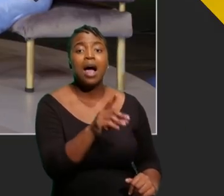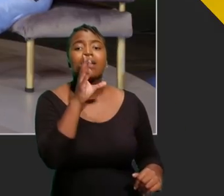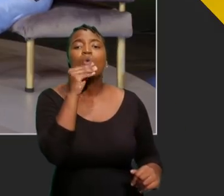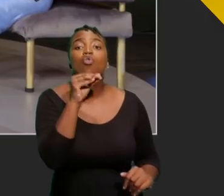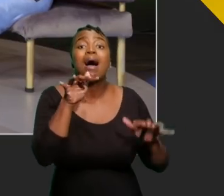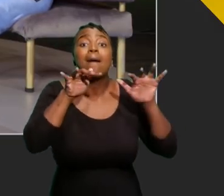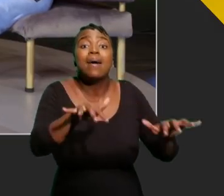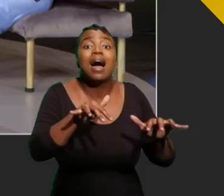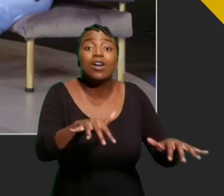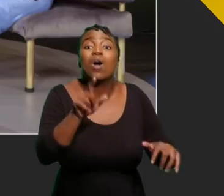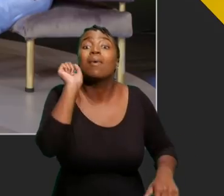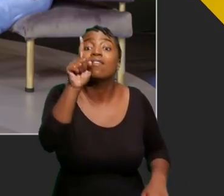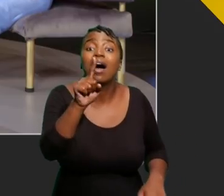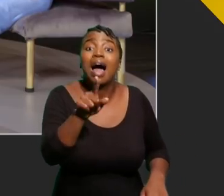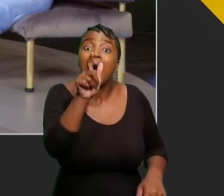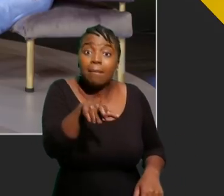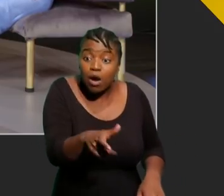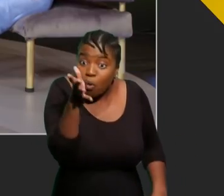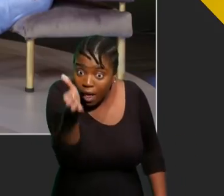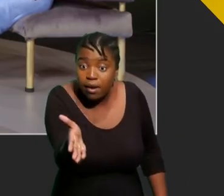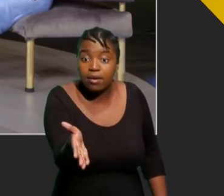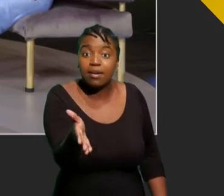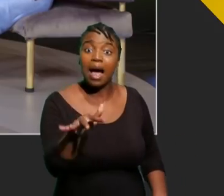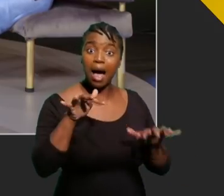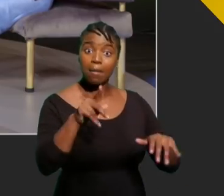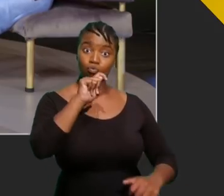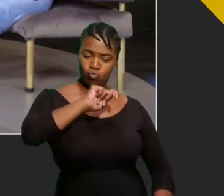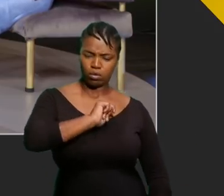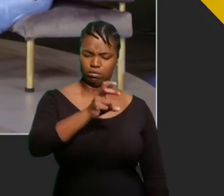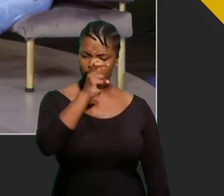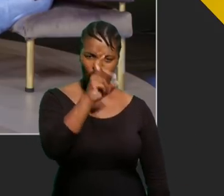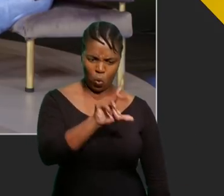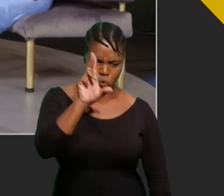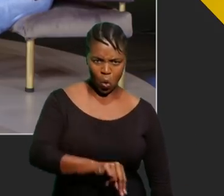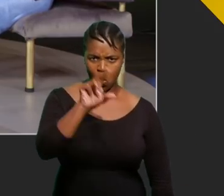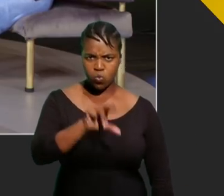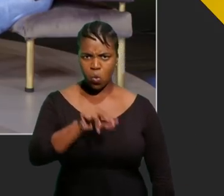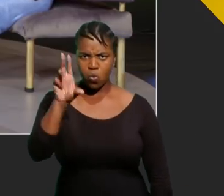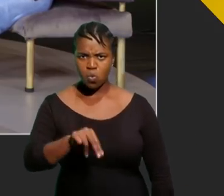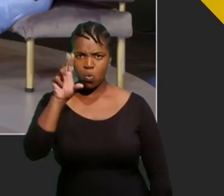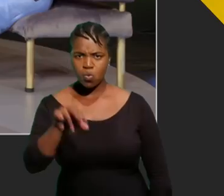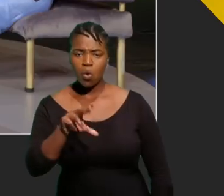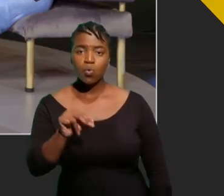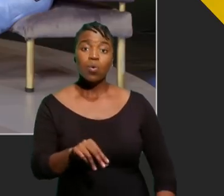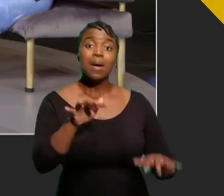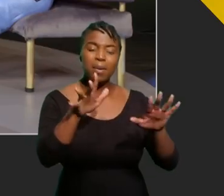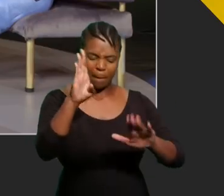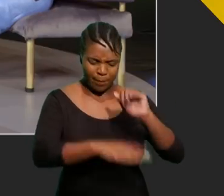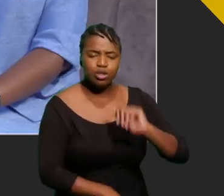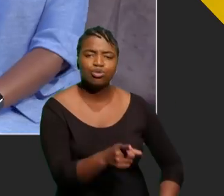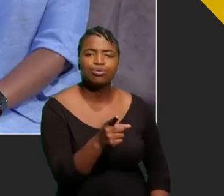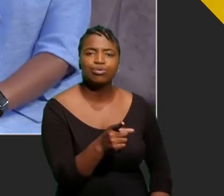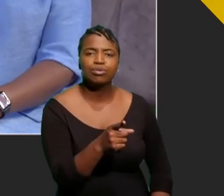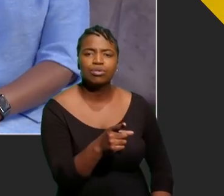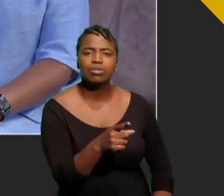about people that are very far. Those are the people that have high moral stamina. They end up being the ones that are punished.